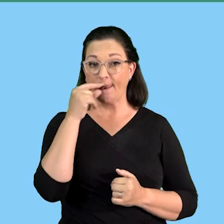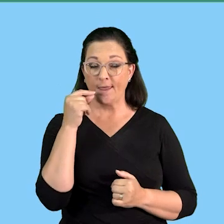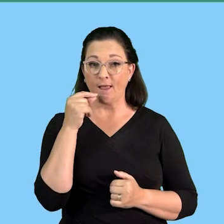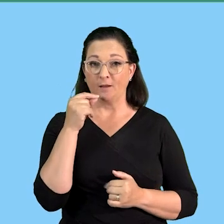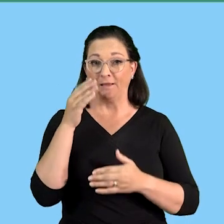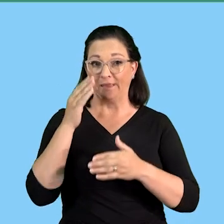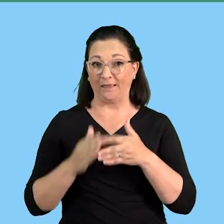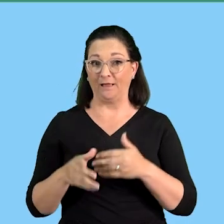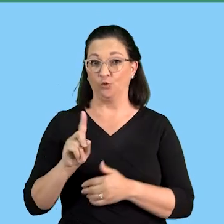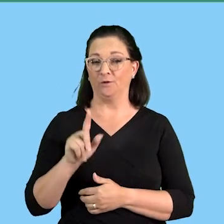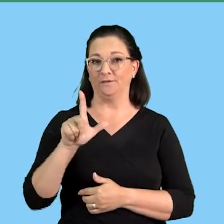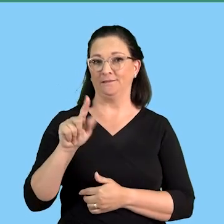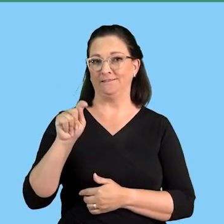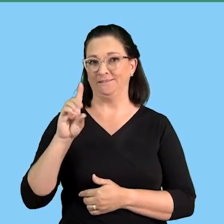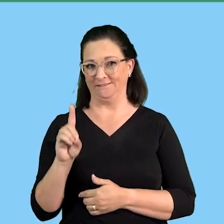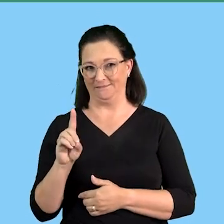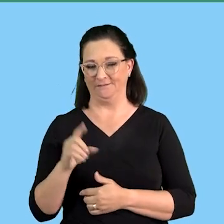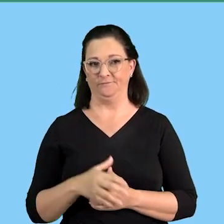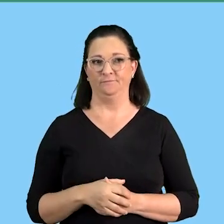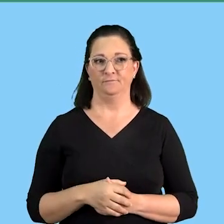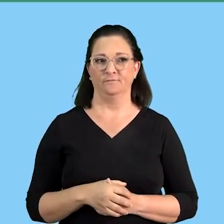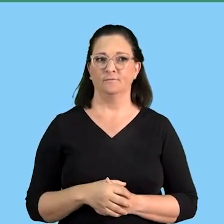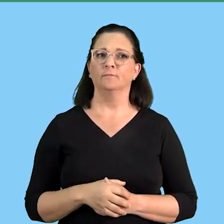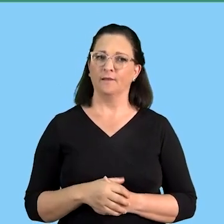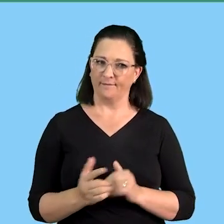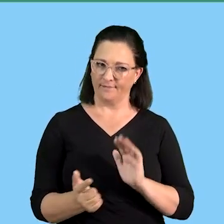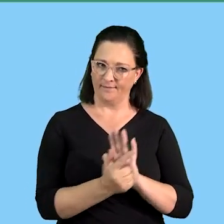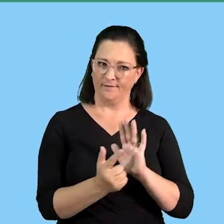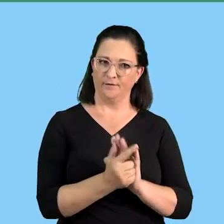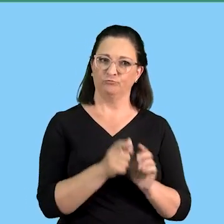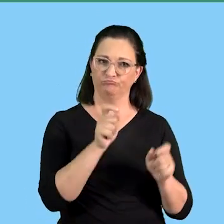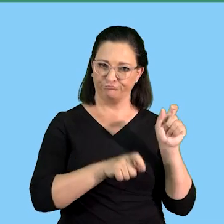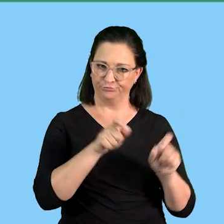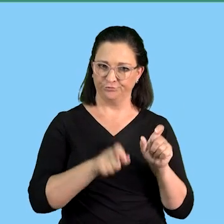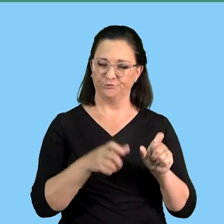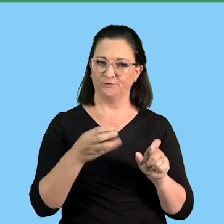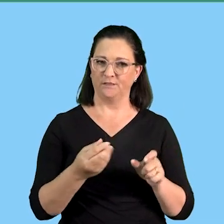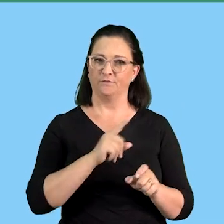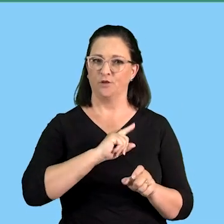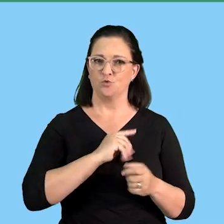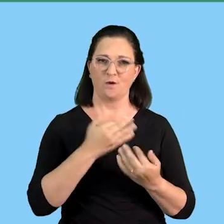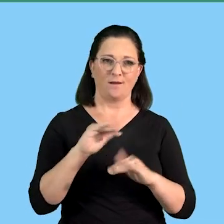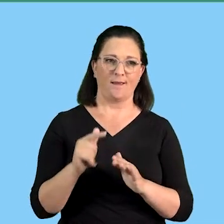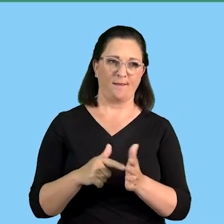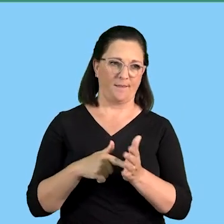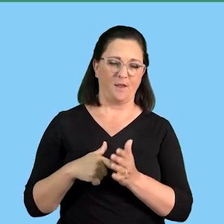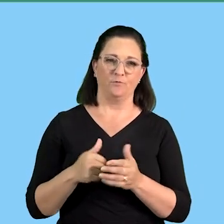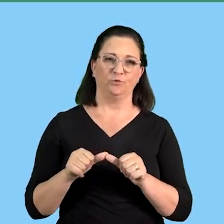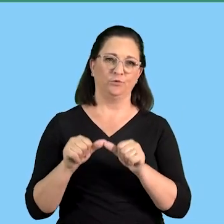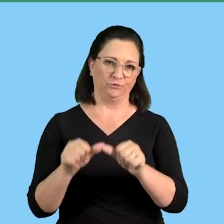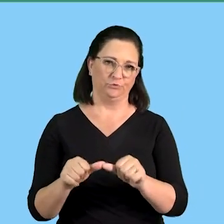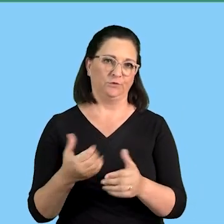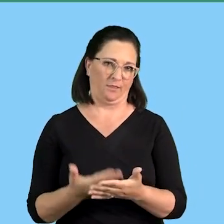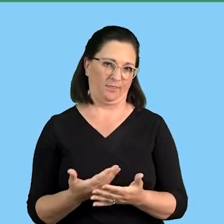with letters Ltd, and then it has a legal personality and therefore has unlimited continuity, which would